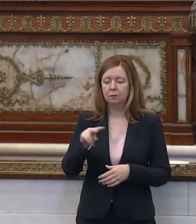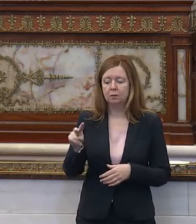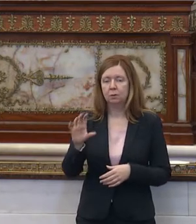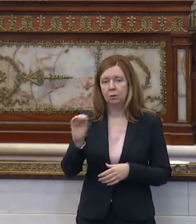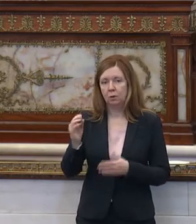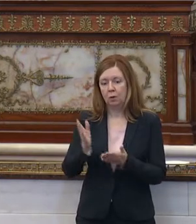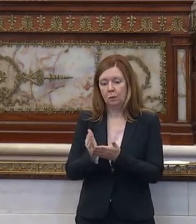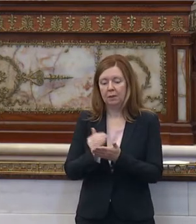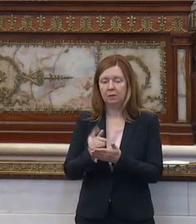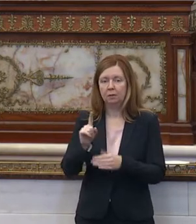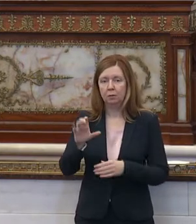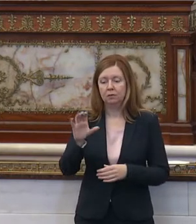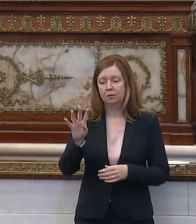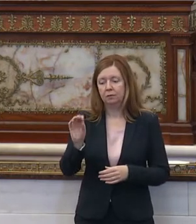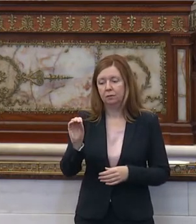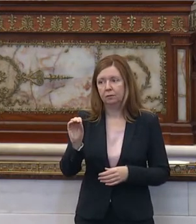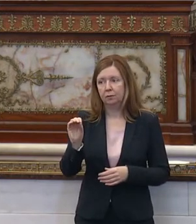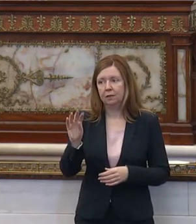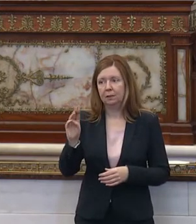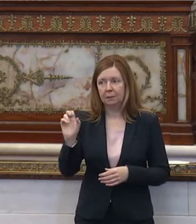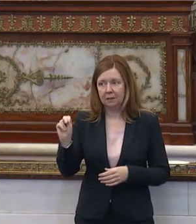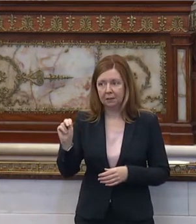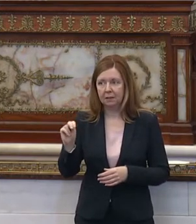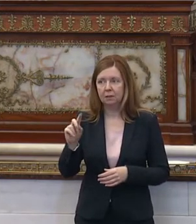budget of